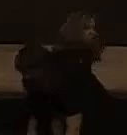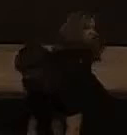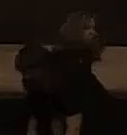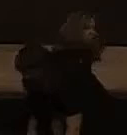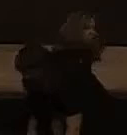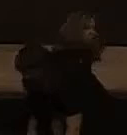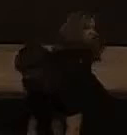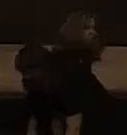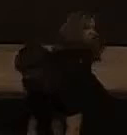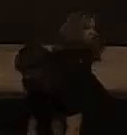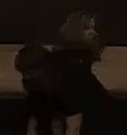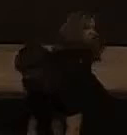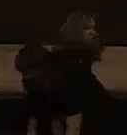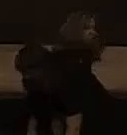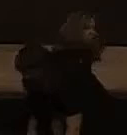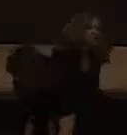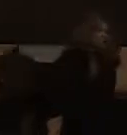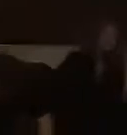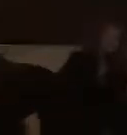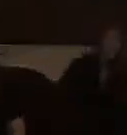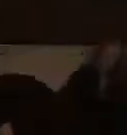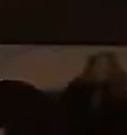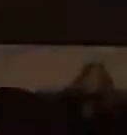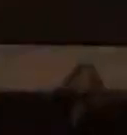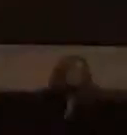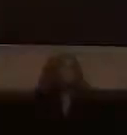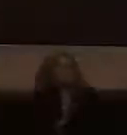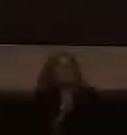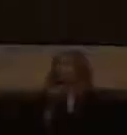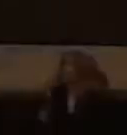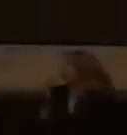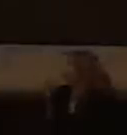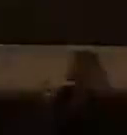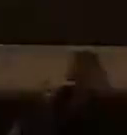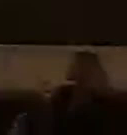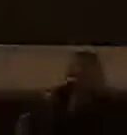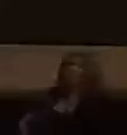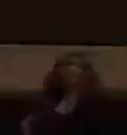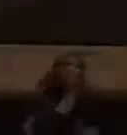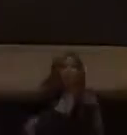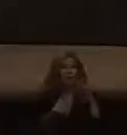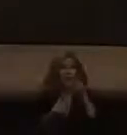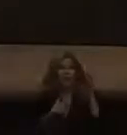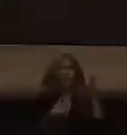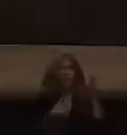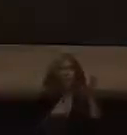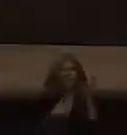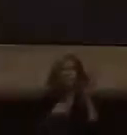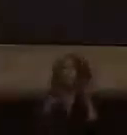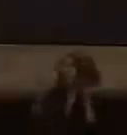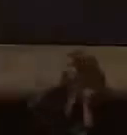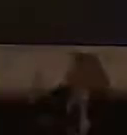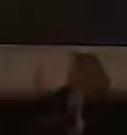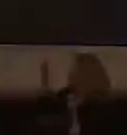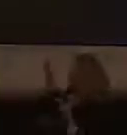Maintaining Relationships with Individuals with Disabilities. I think it's happening.